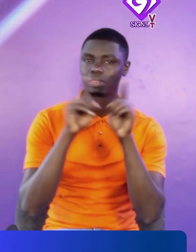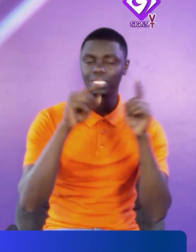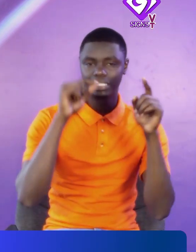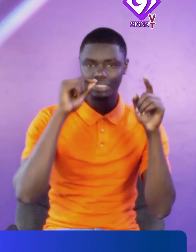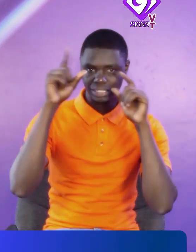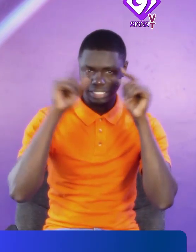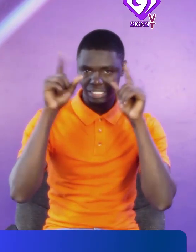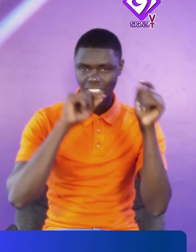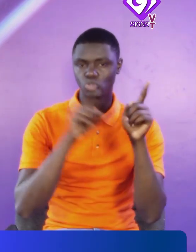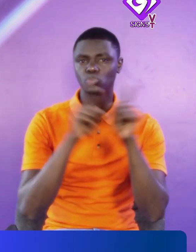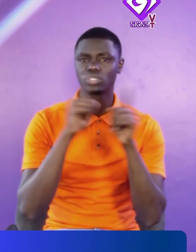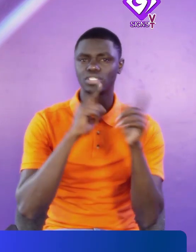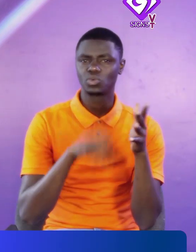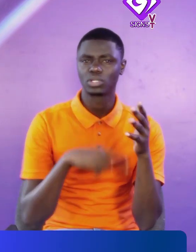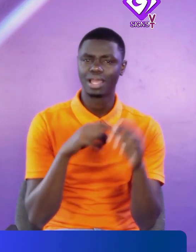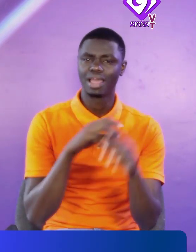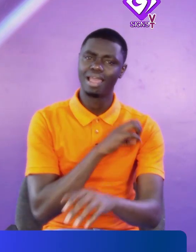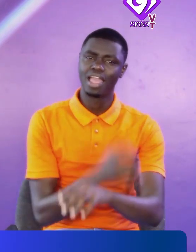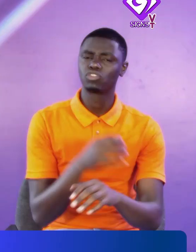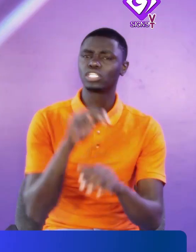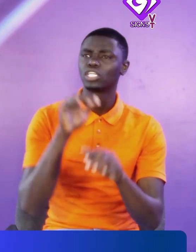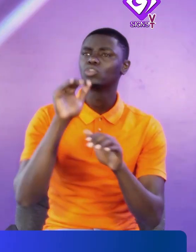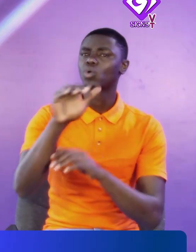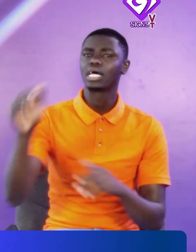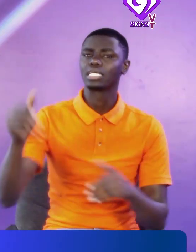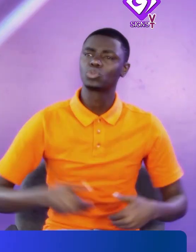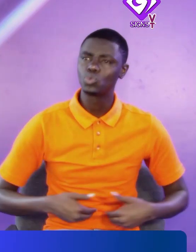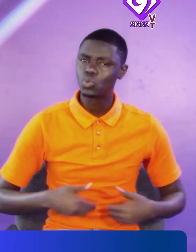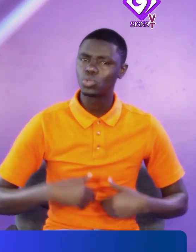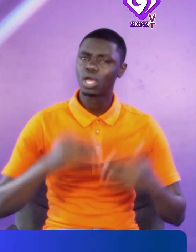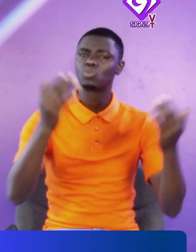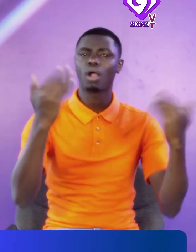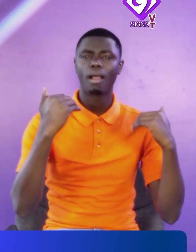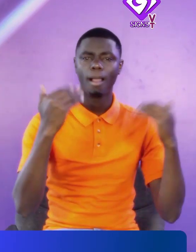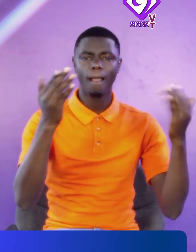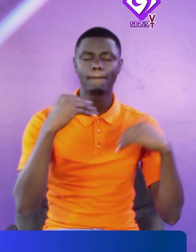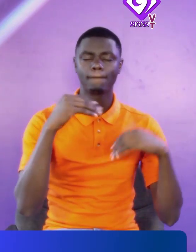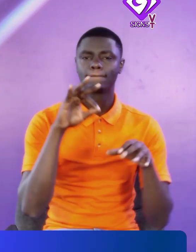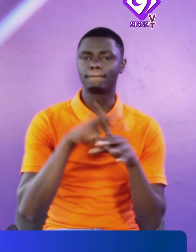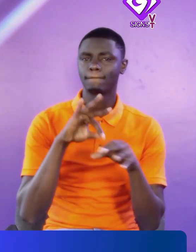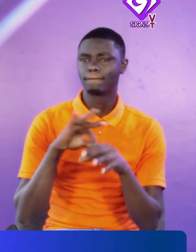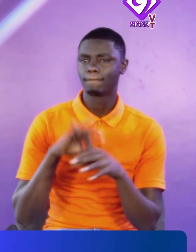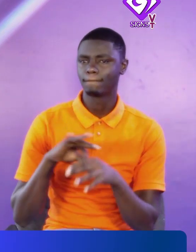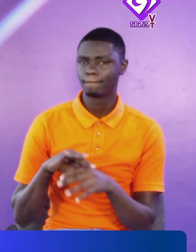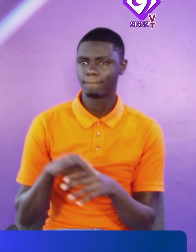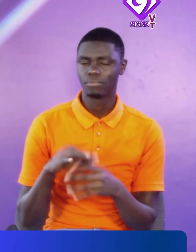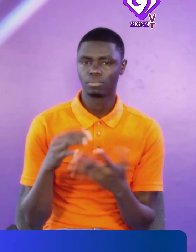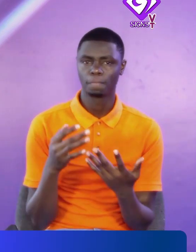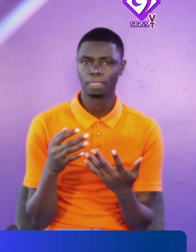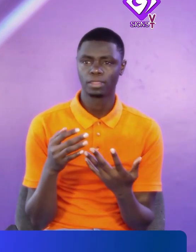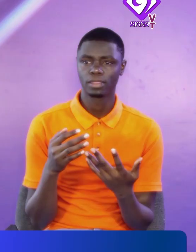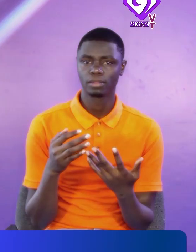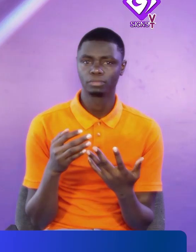tour, and says its efforts to get the young voters registration to get on the voters vote will turn